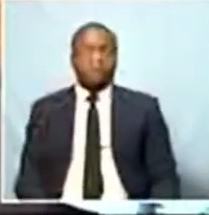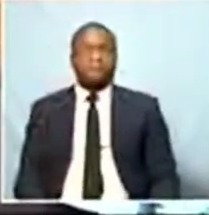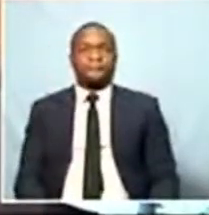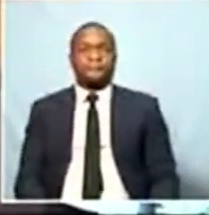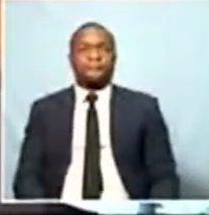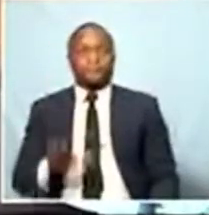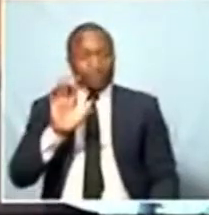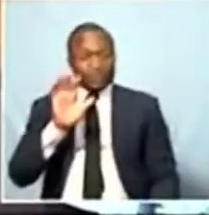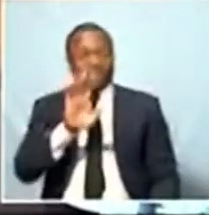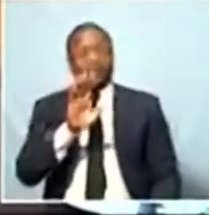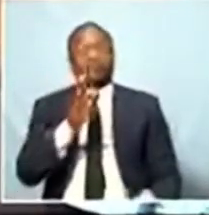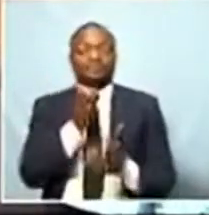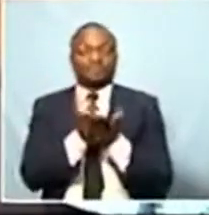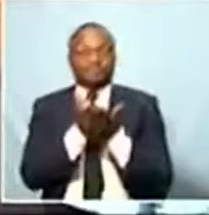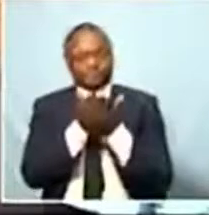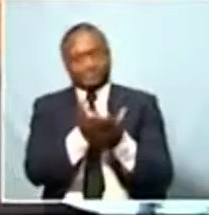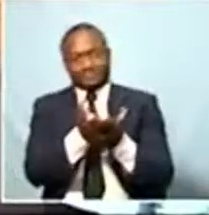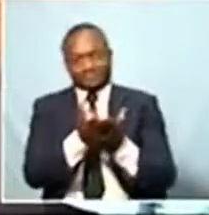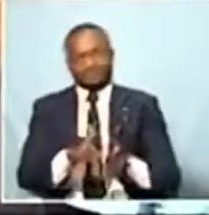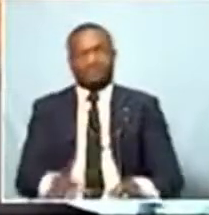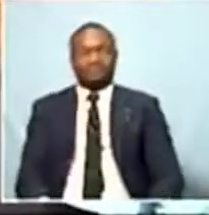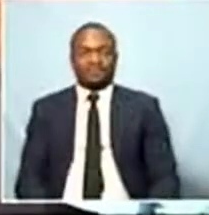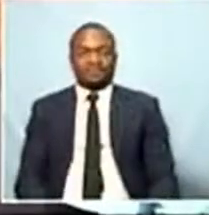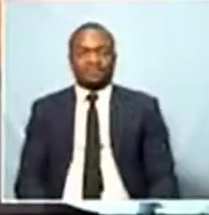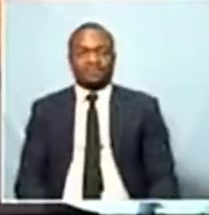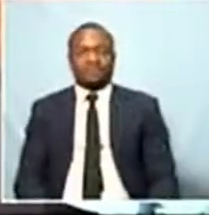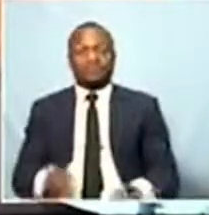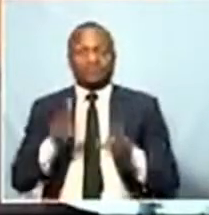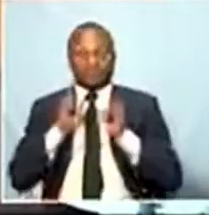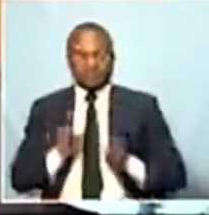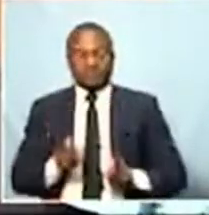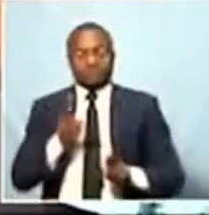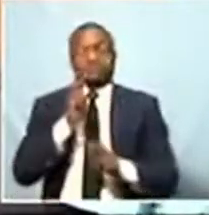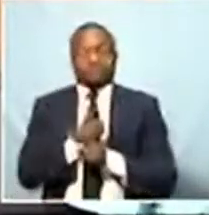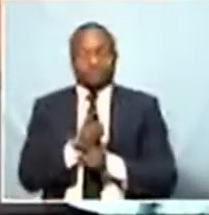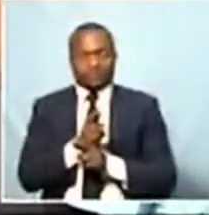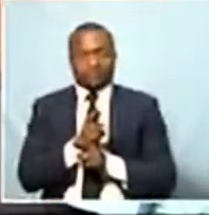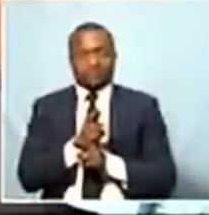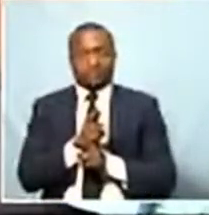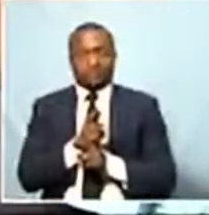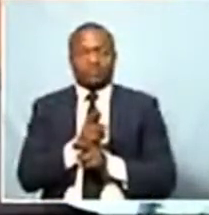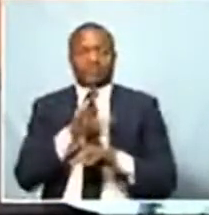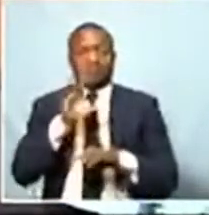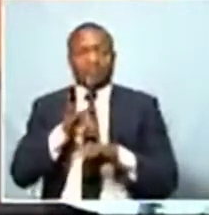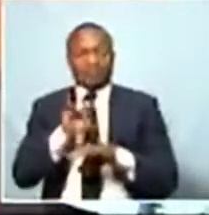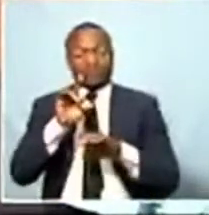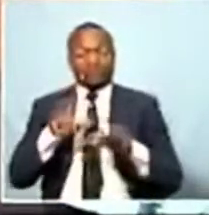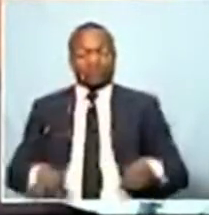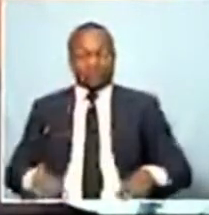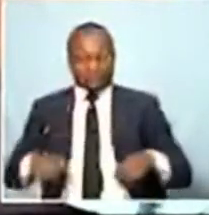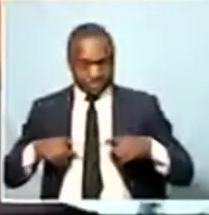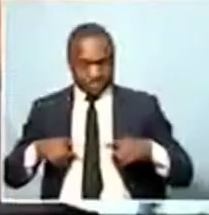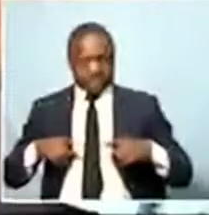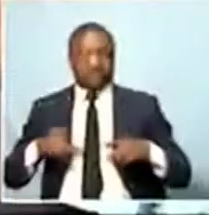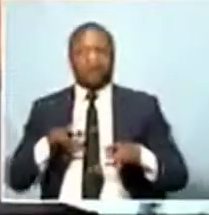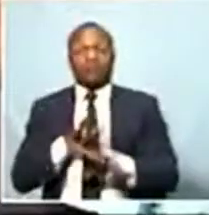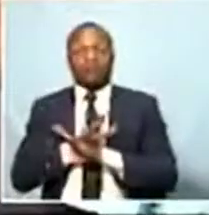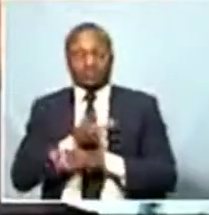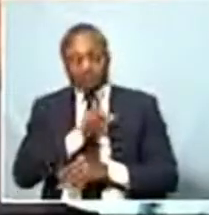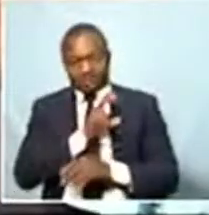of your submission that human rights abuses are rife in the Zambia Police Service, and that